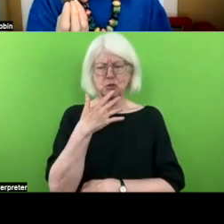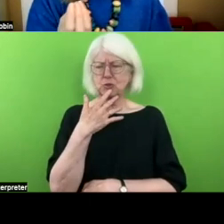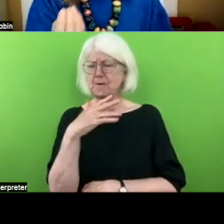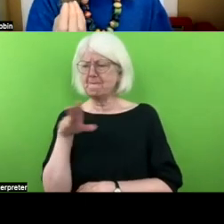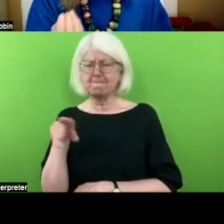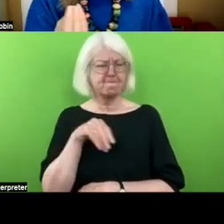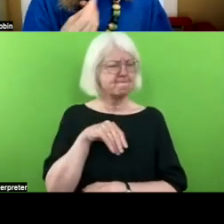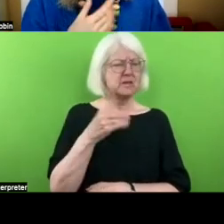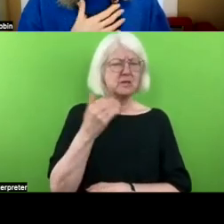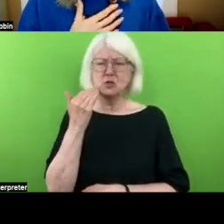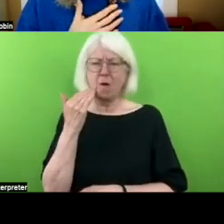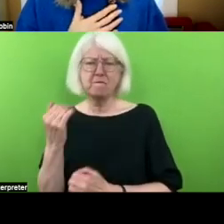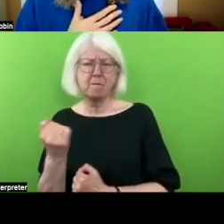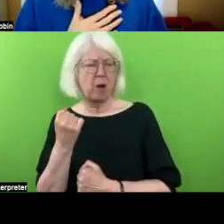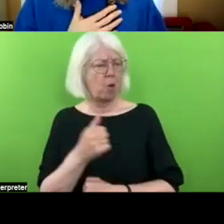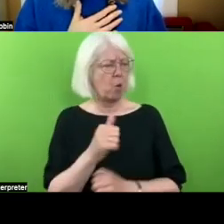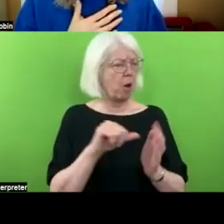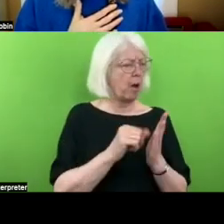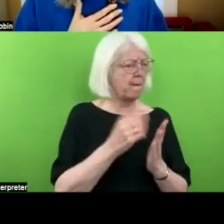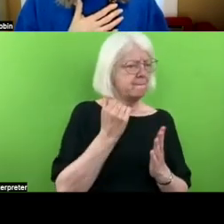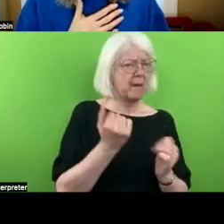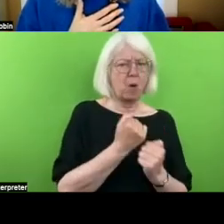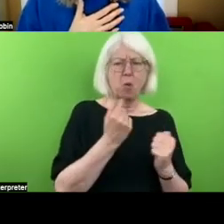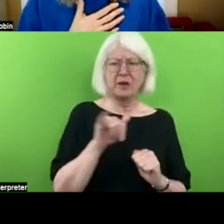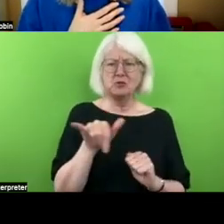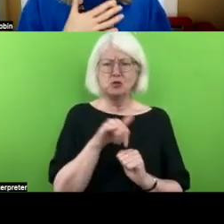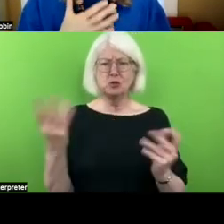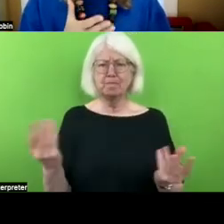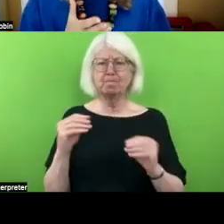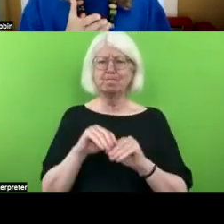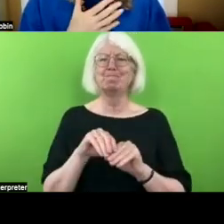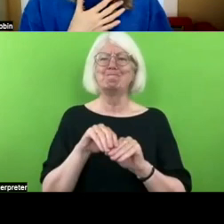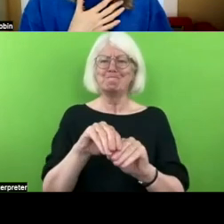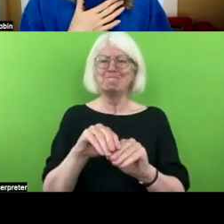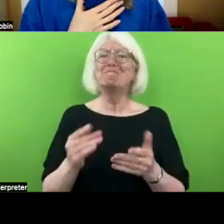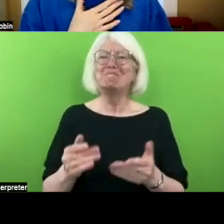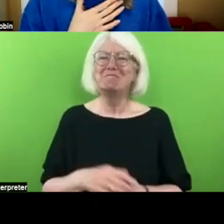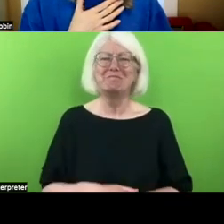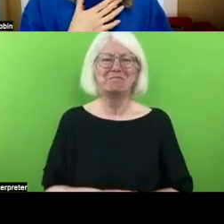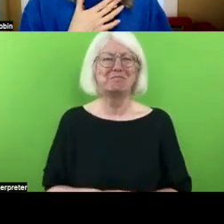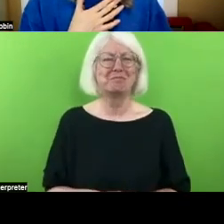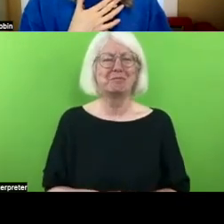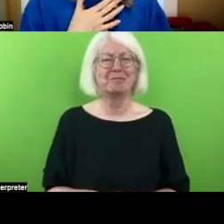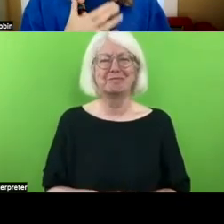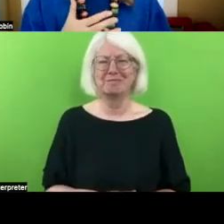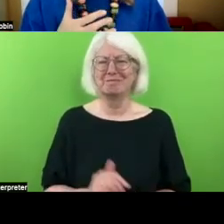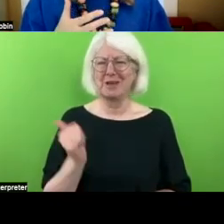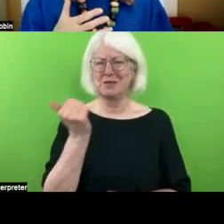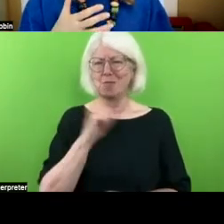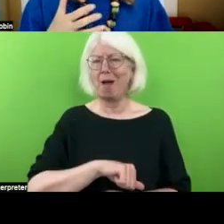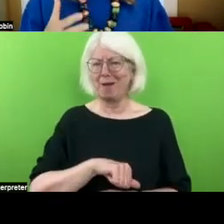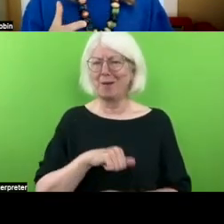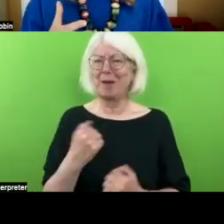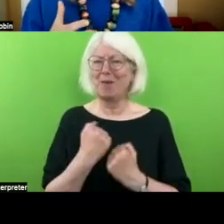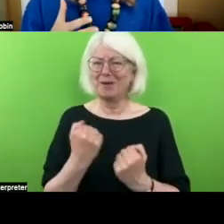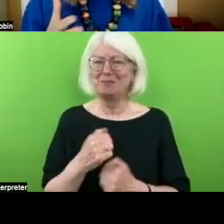in to that specific situation. And it was interesting hearing a couple of bishops just talking about trying